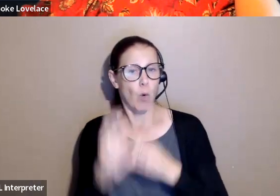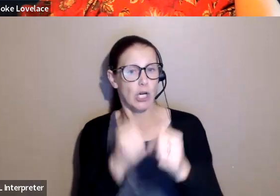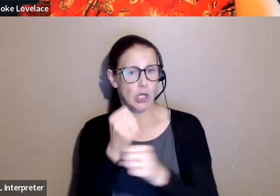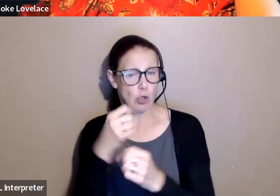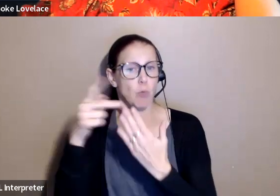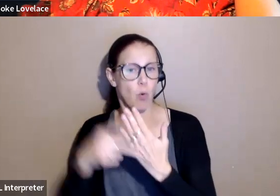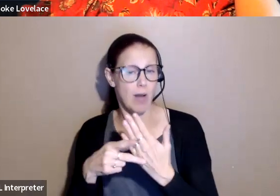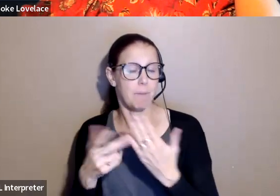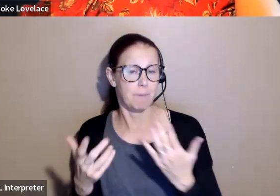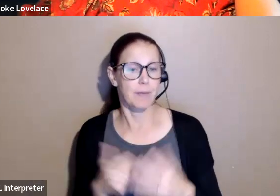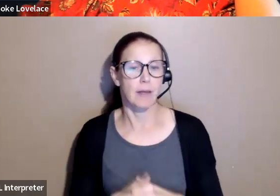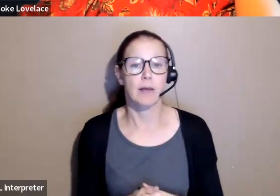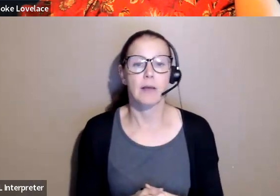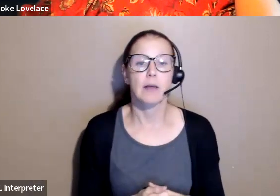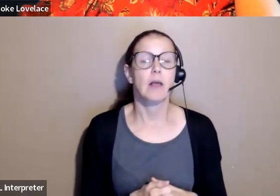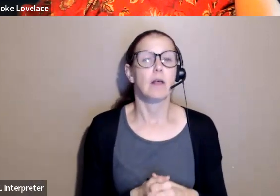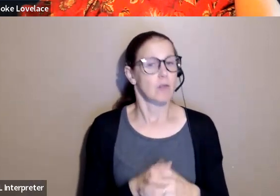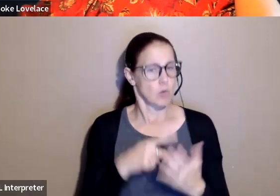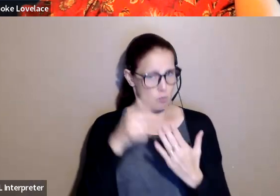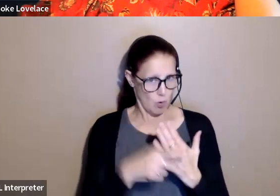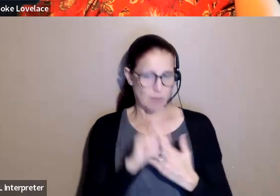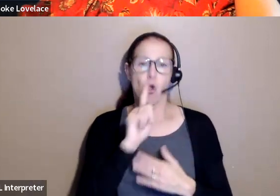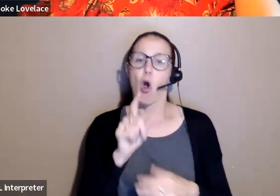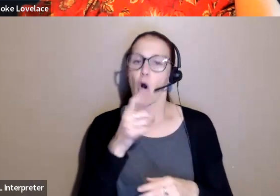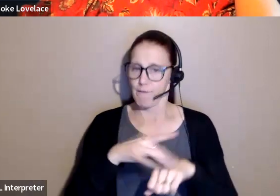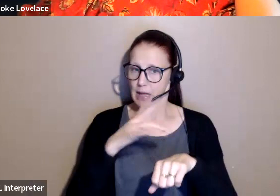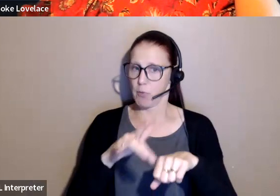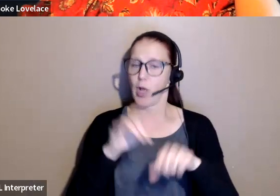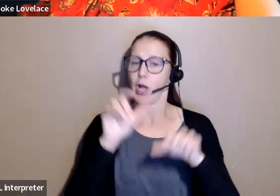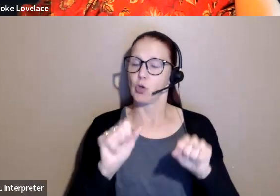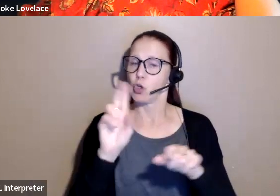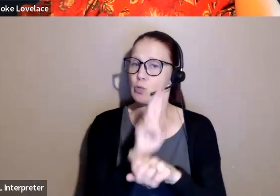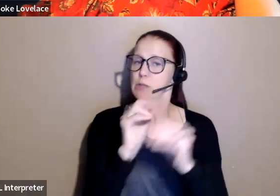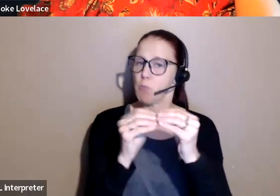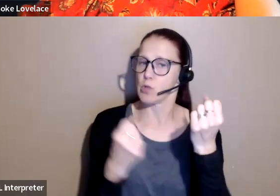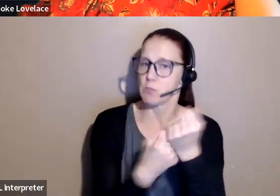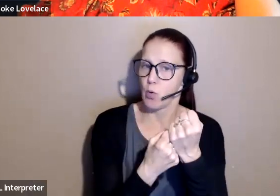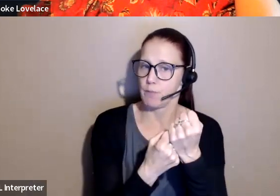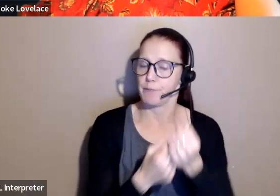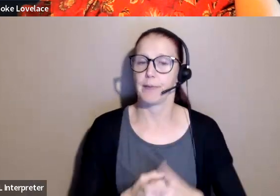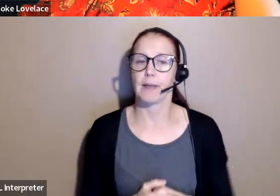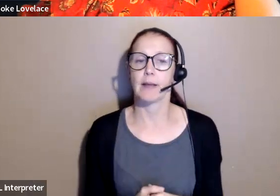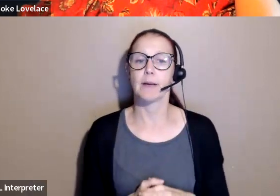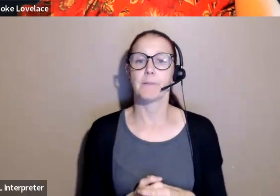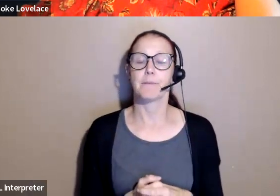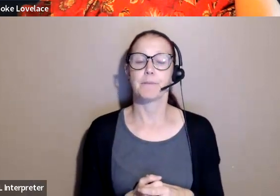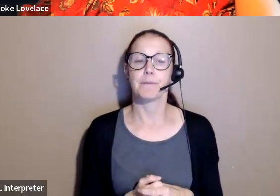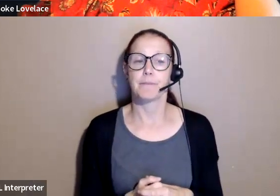program, which is, those programs are available and could use more support. So those